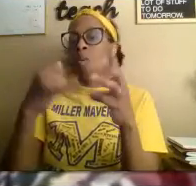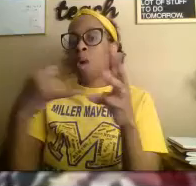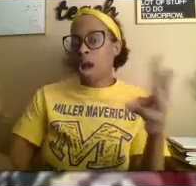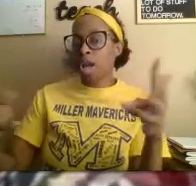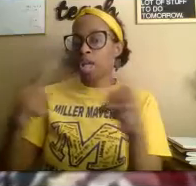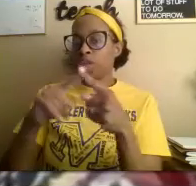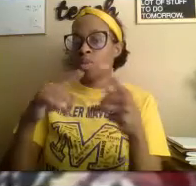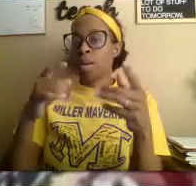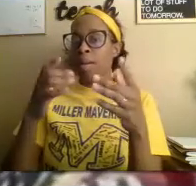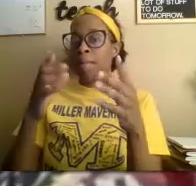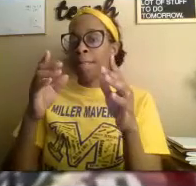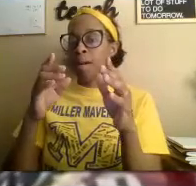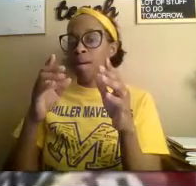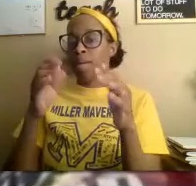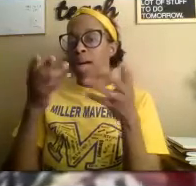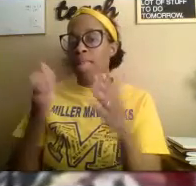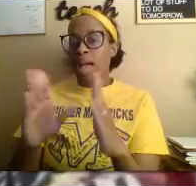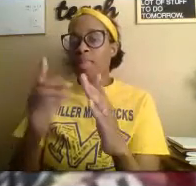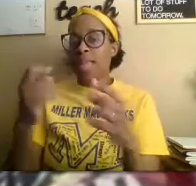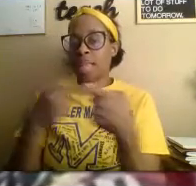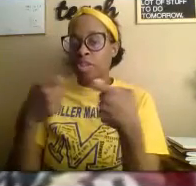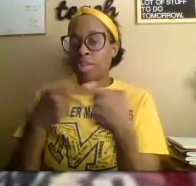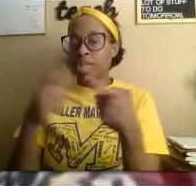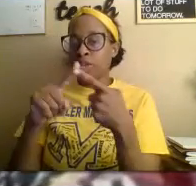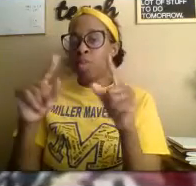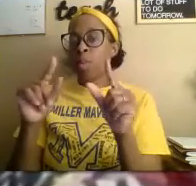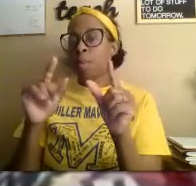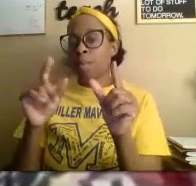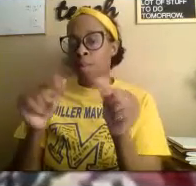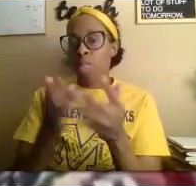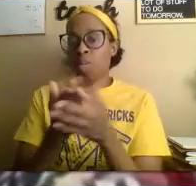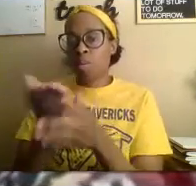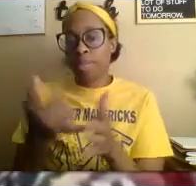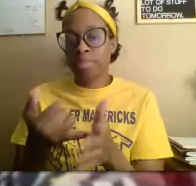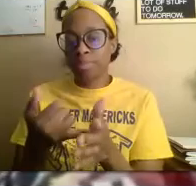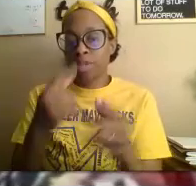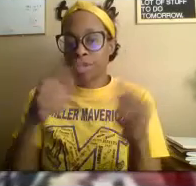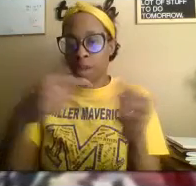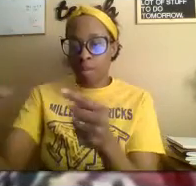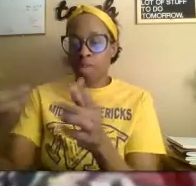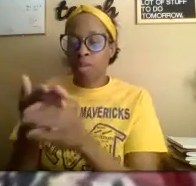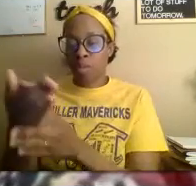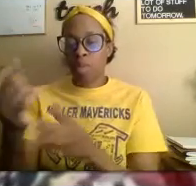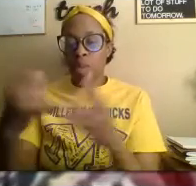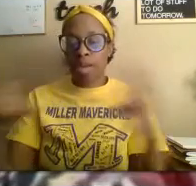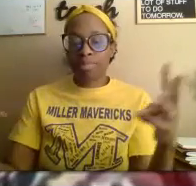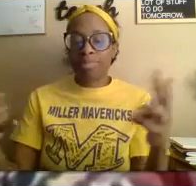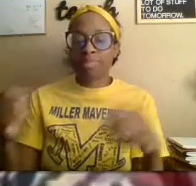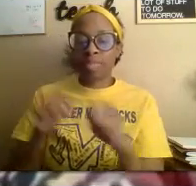plastic covering so that you don't get shocked by that electrical energy as it's traveling through your wire.